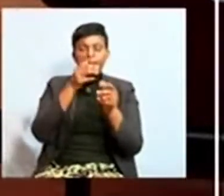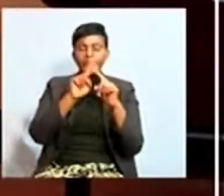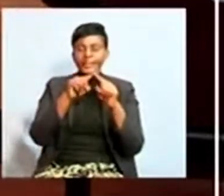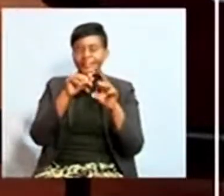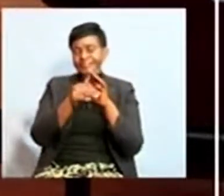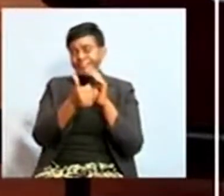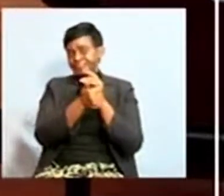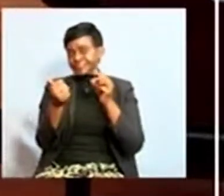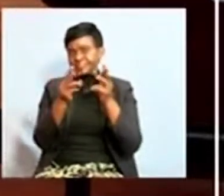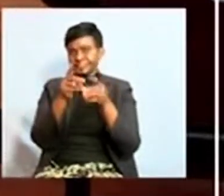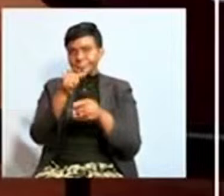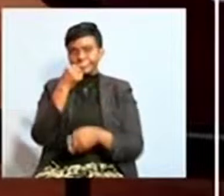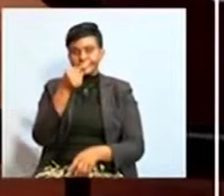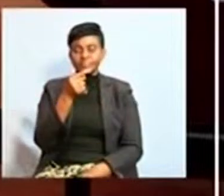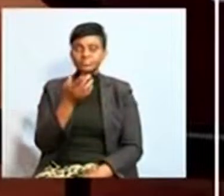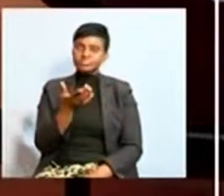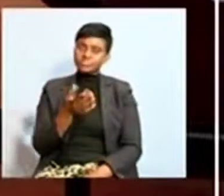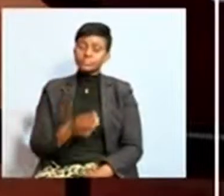another vein, you are saying we need